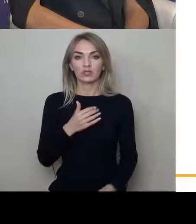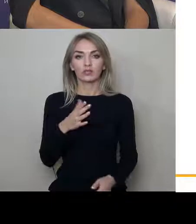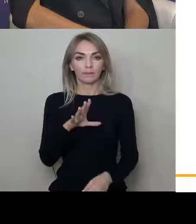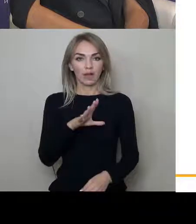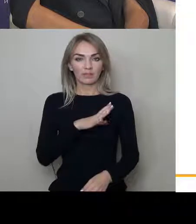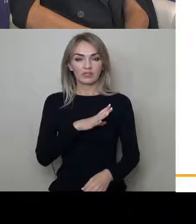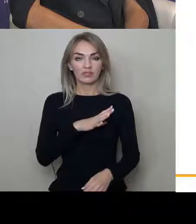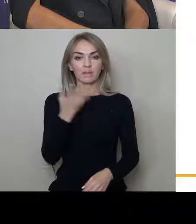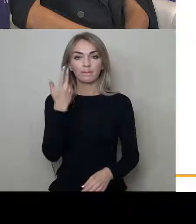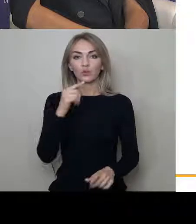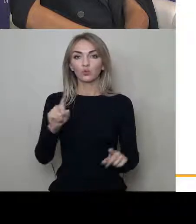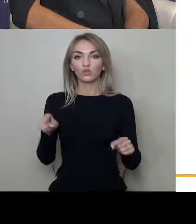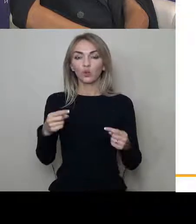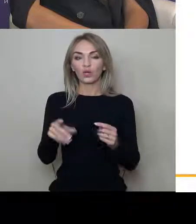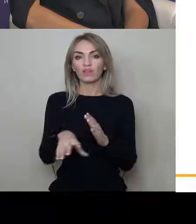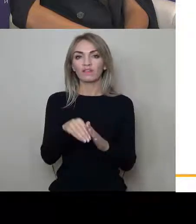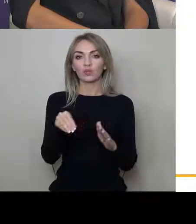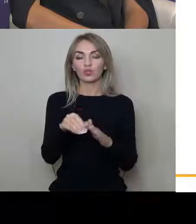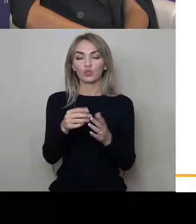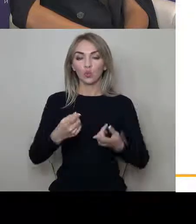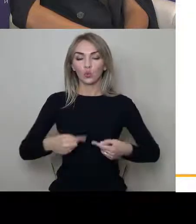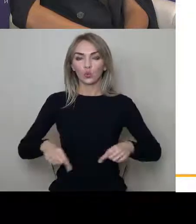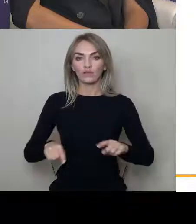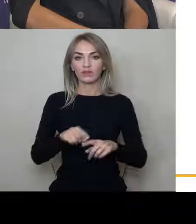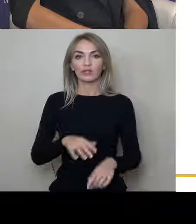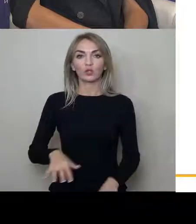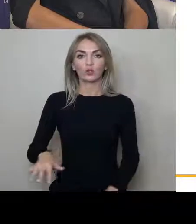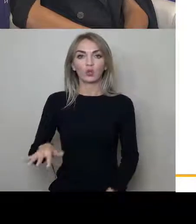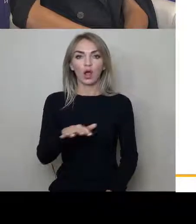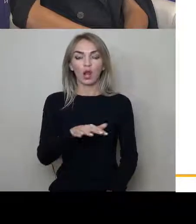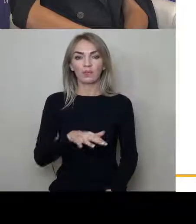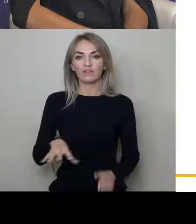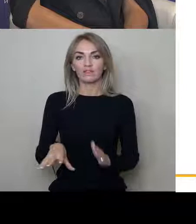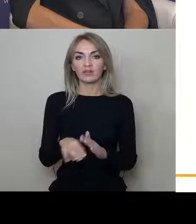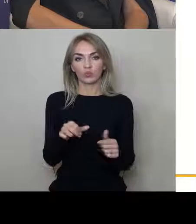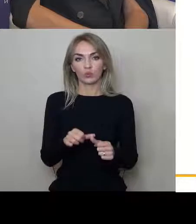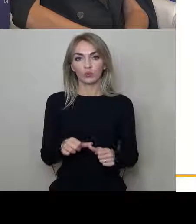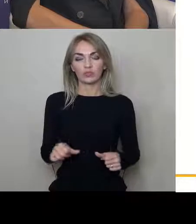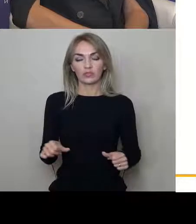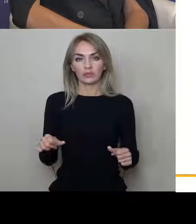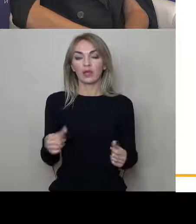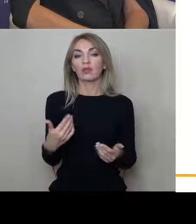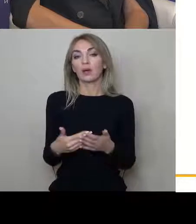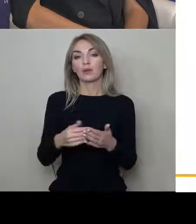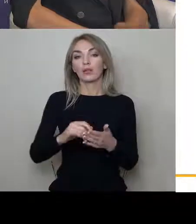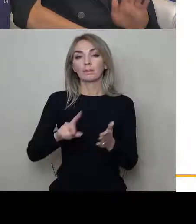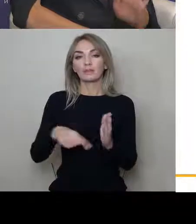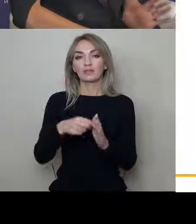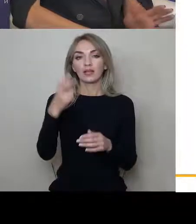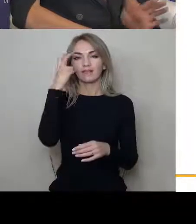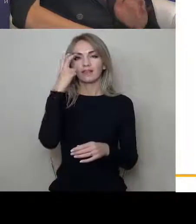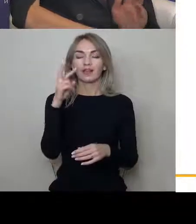me quote an example that we saw when TSCs set up